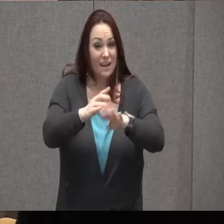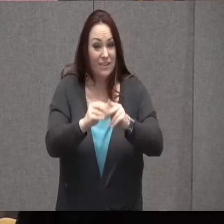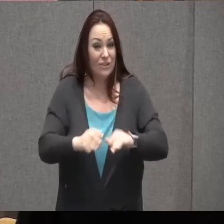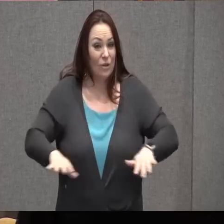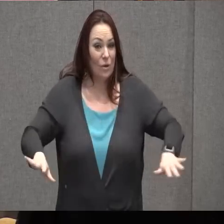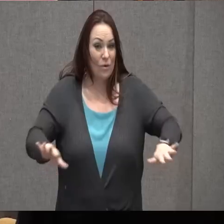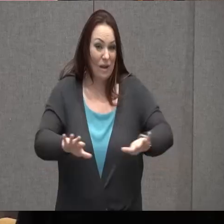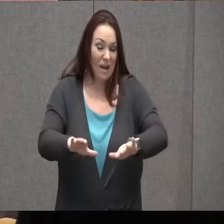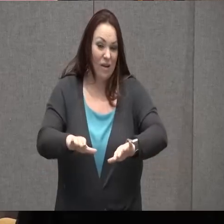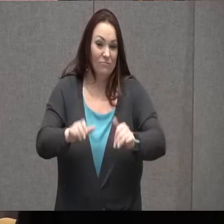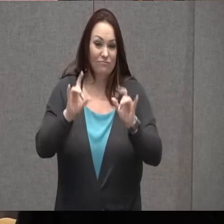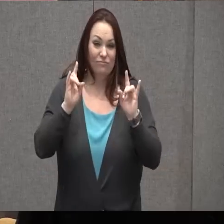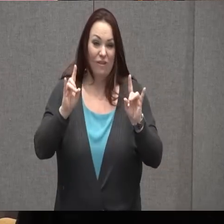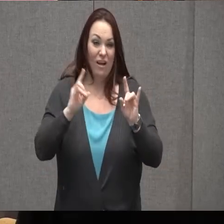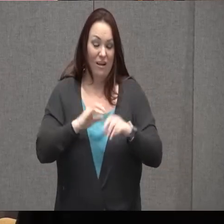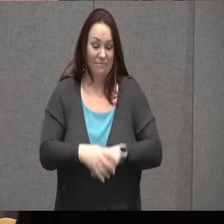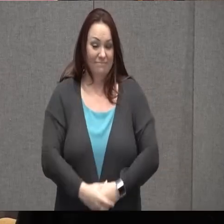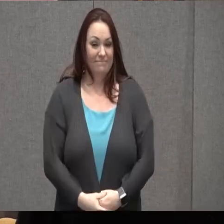to you.